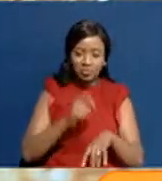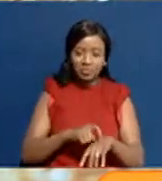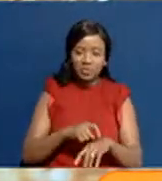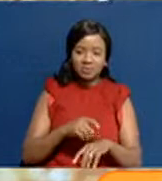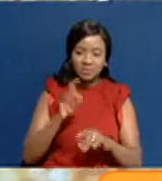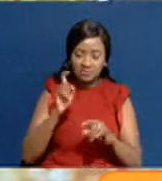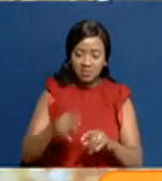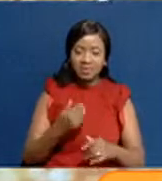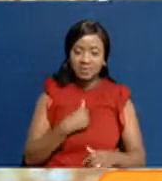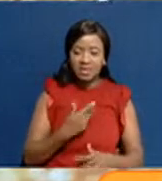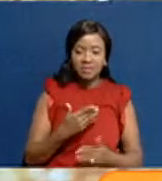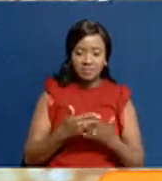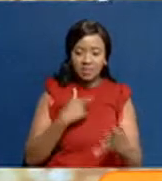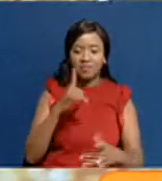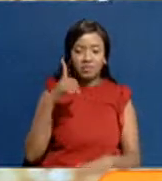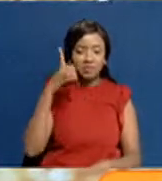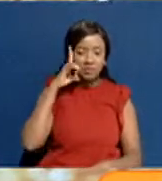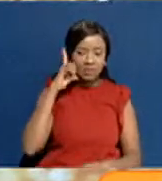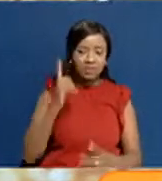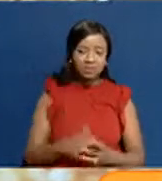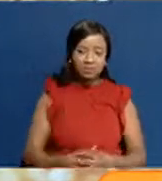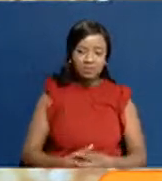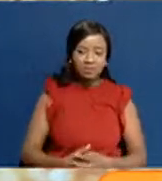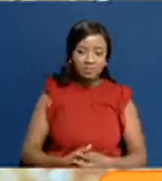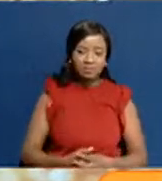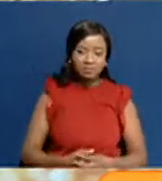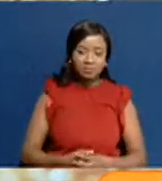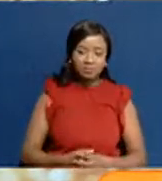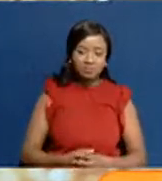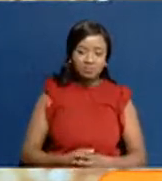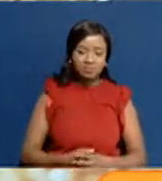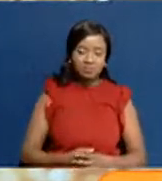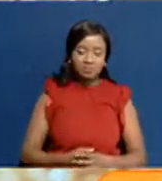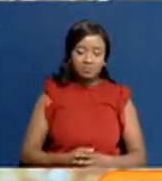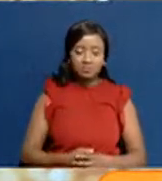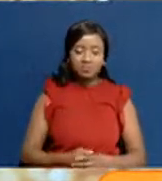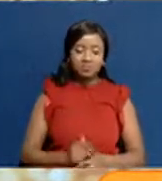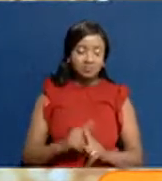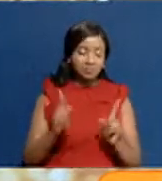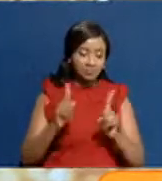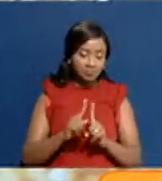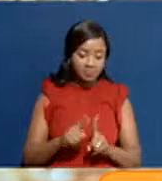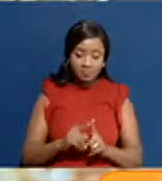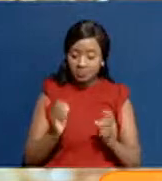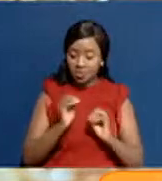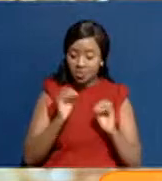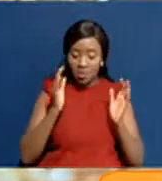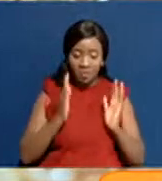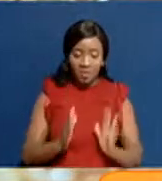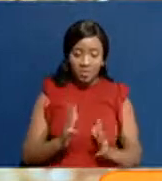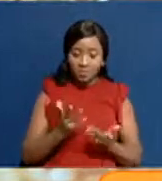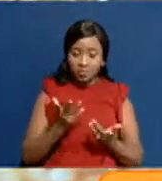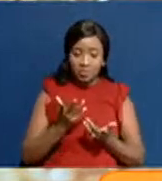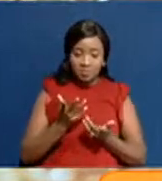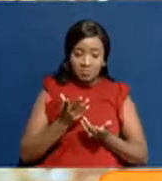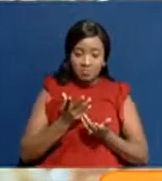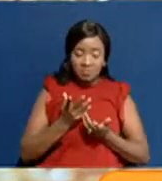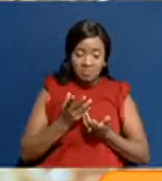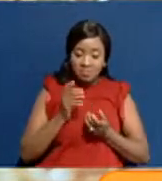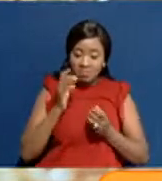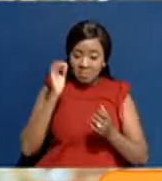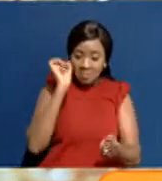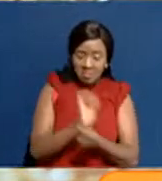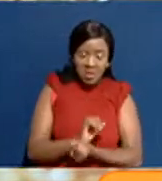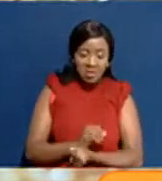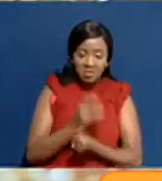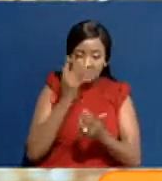But, I mean, you know, it's so incredulous, and yet, Linus, nobody gets successfully prosecuted and